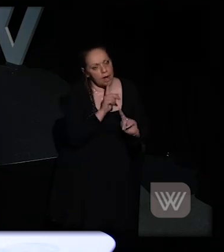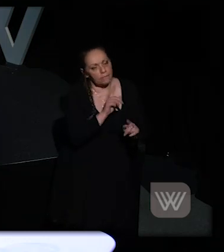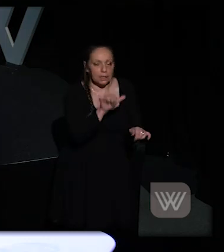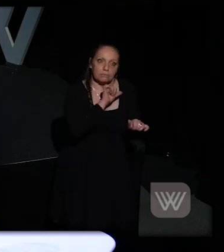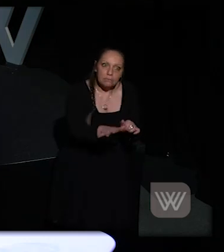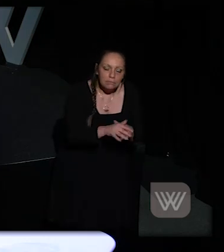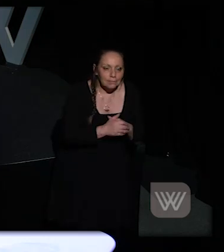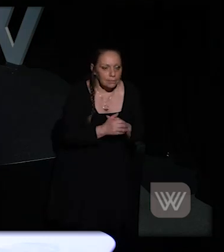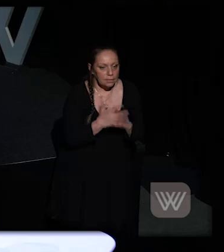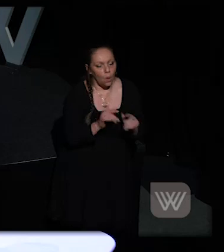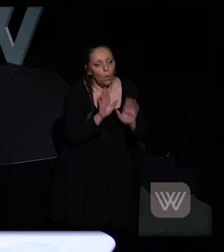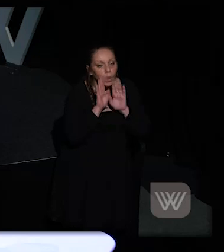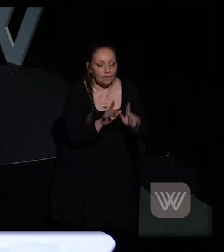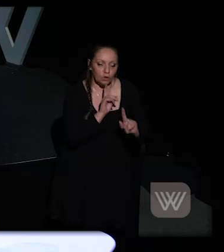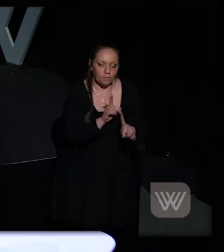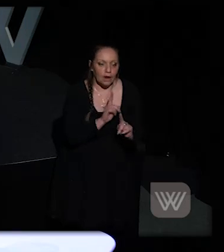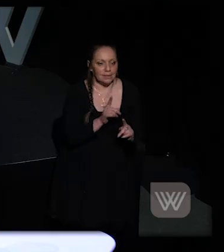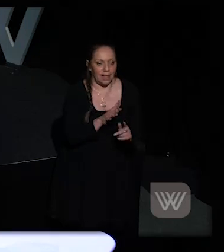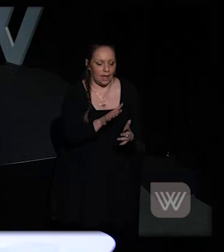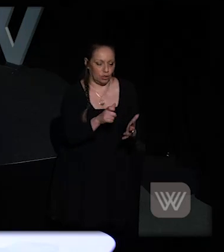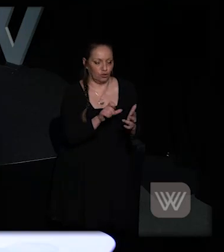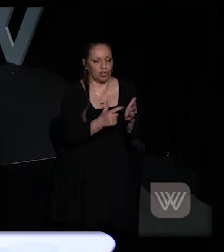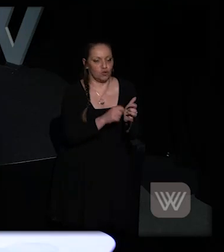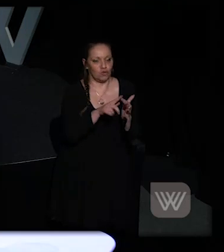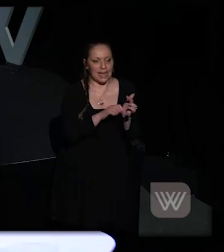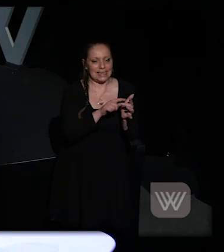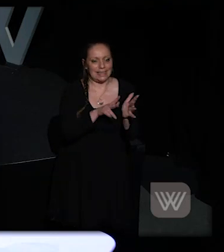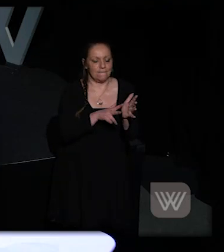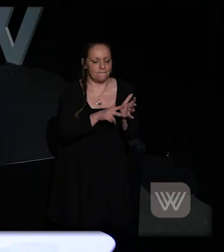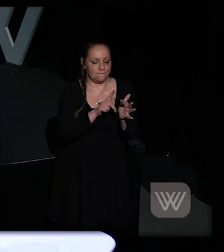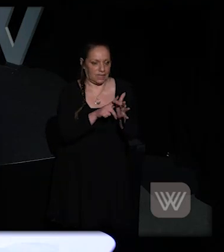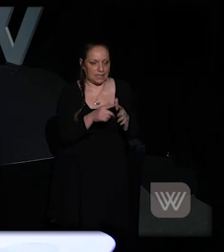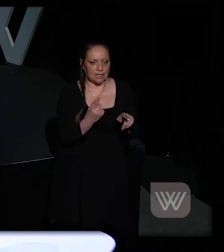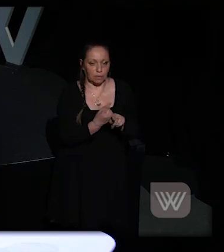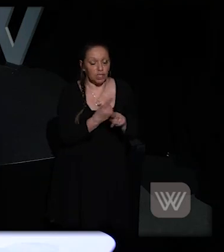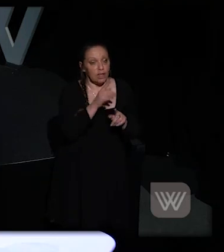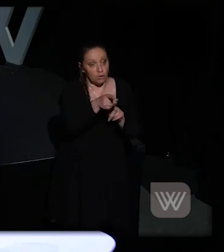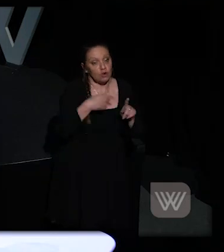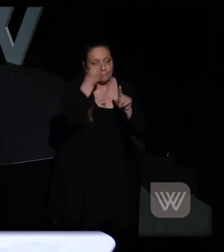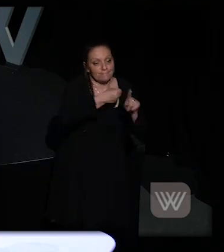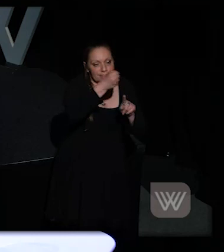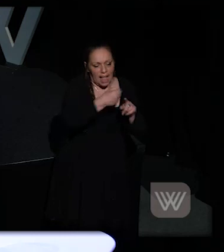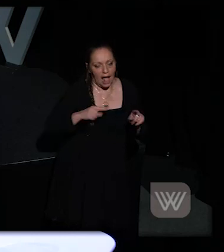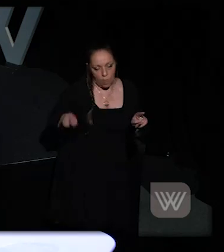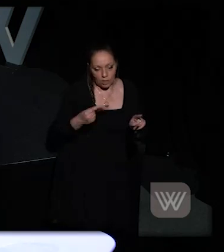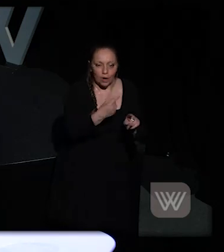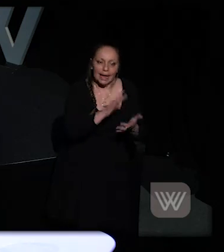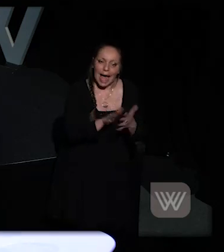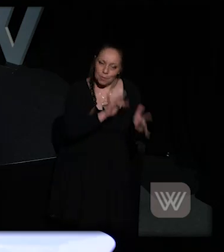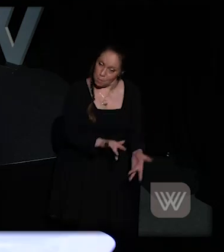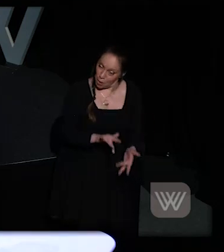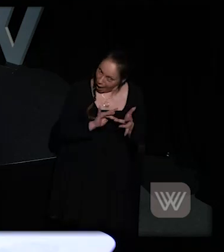some fantastic advice in there as well about how to use corrective speech. So if you're an activist and they're trolling you about something, how to be